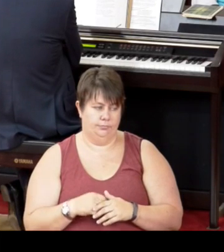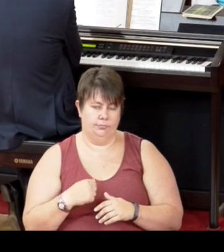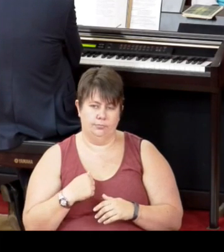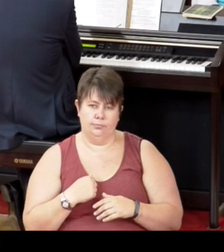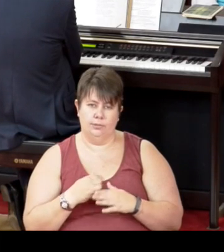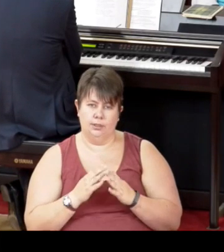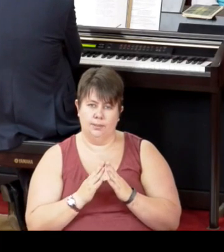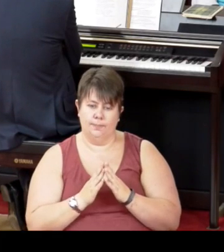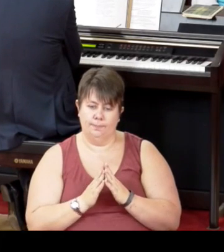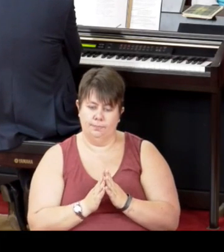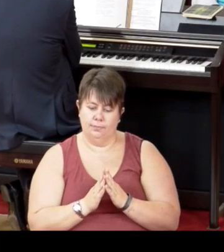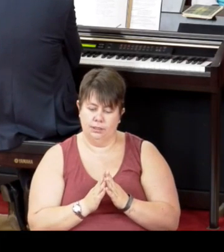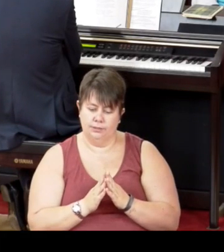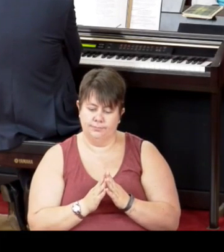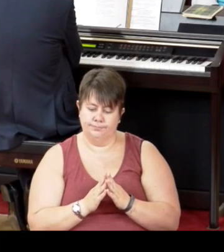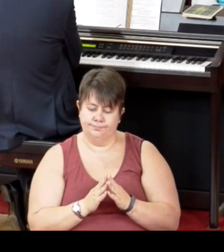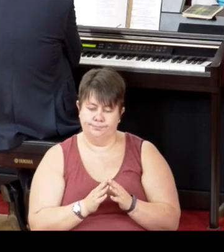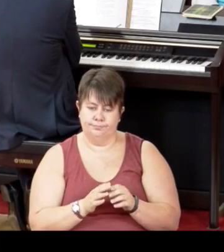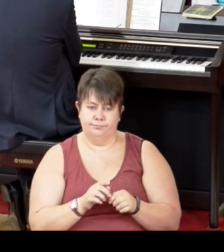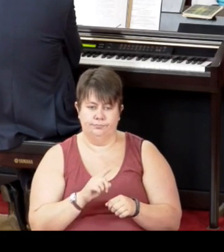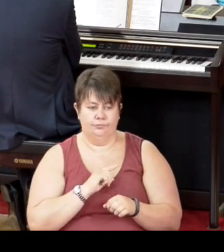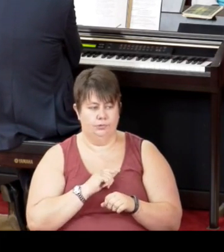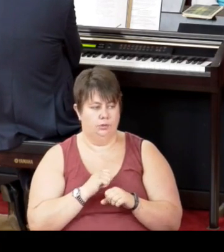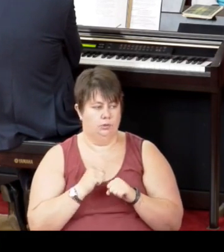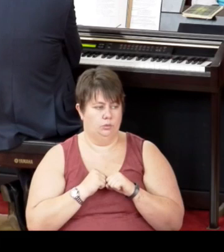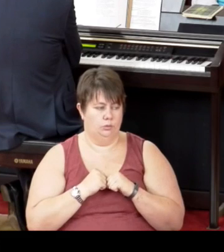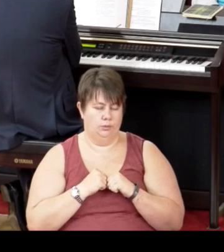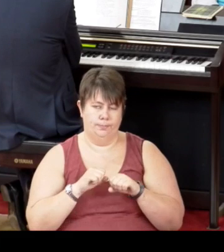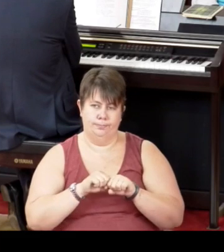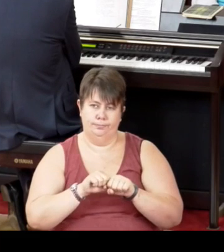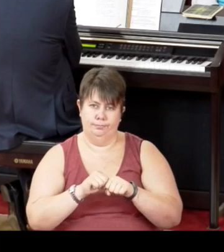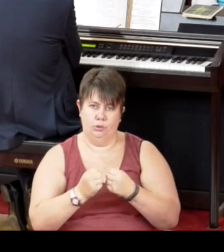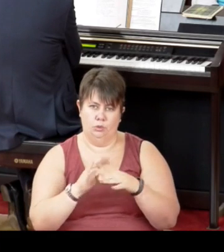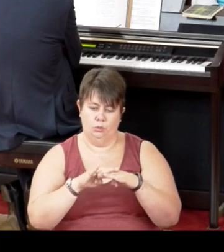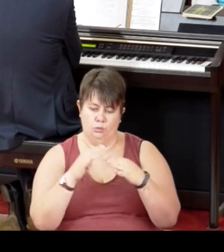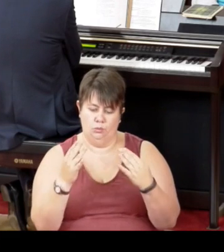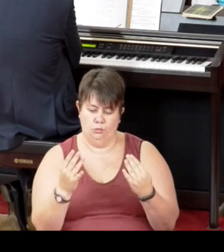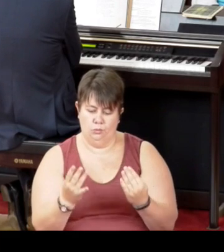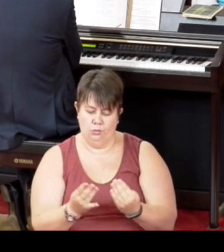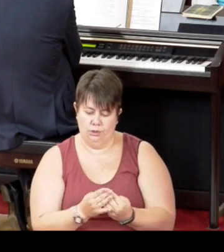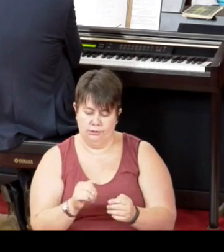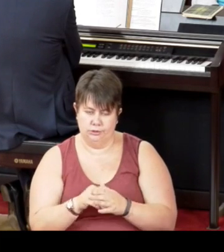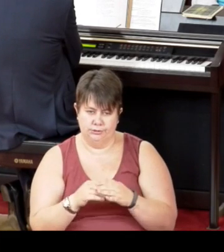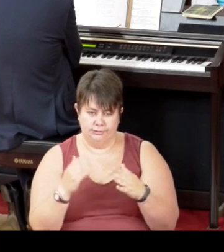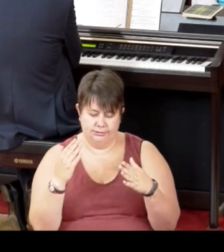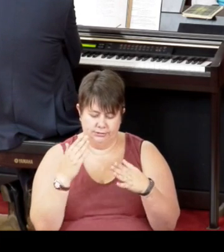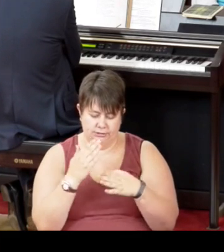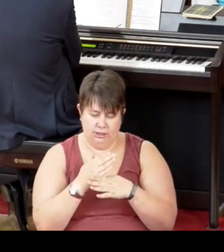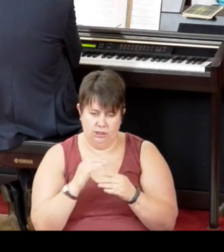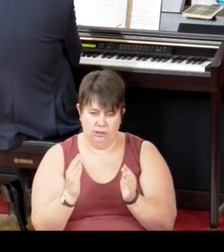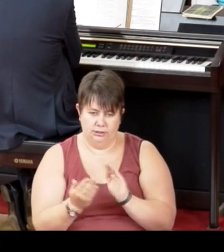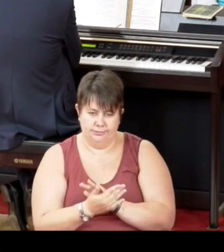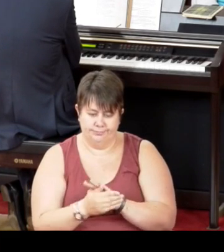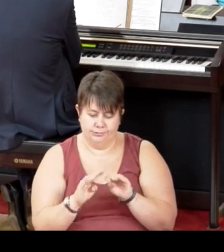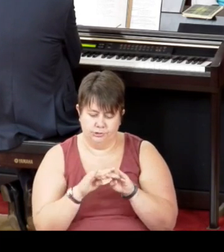We lay before you as well, Lord God, our broken world, our dark and hurting world.